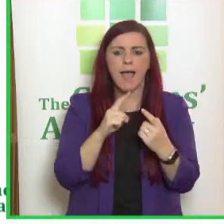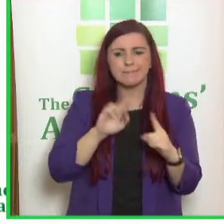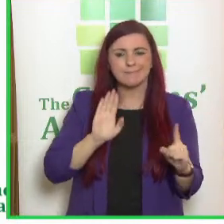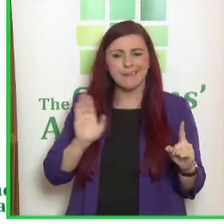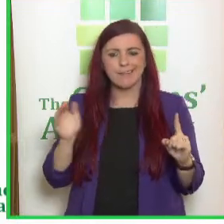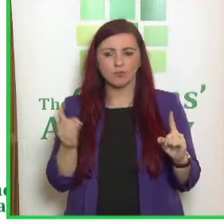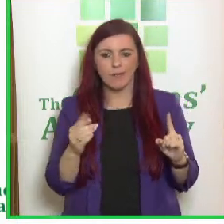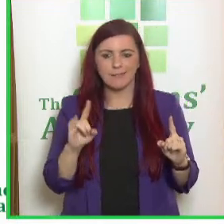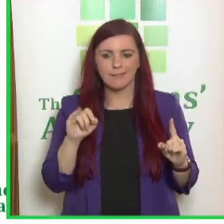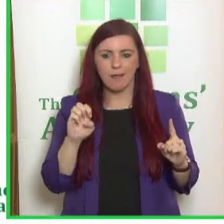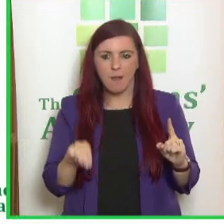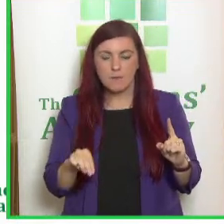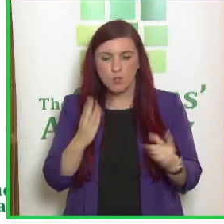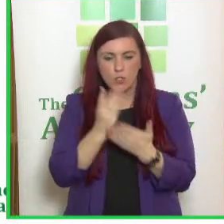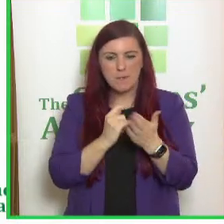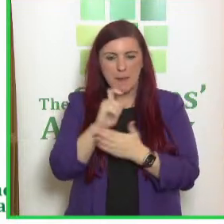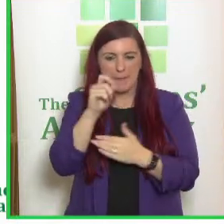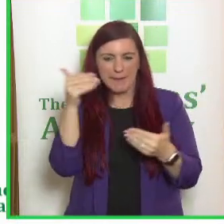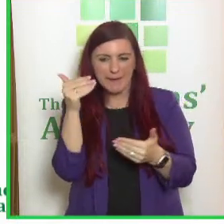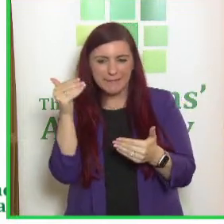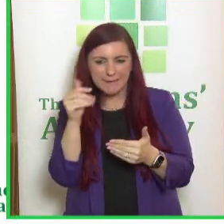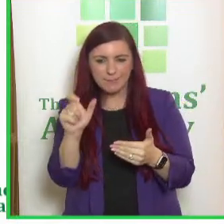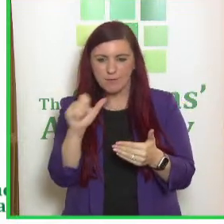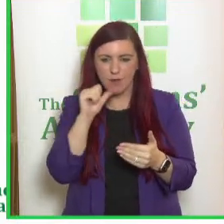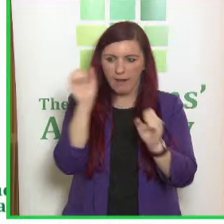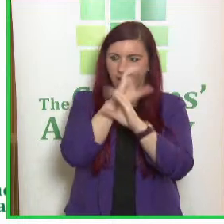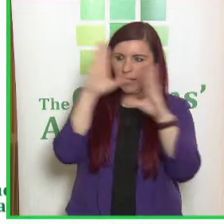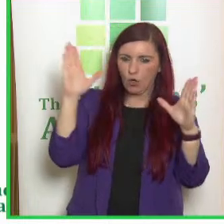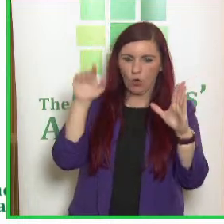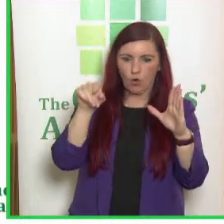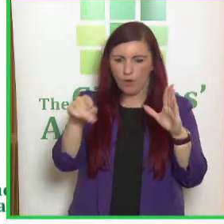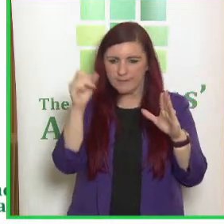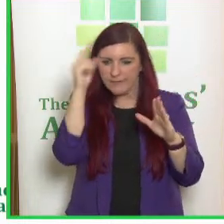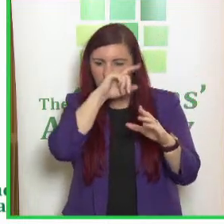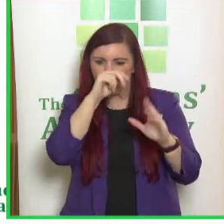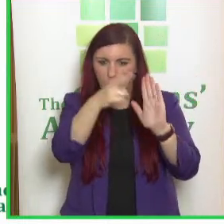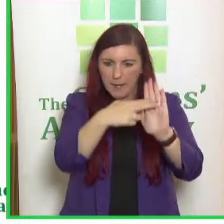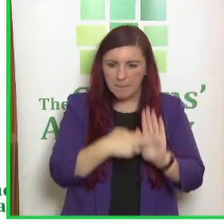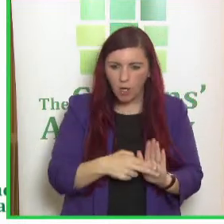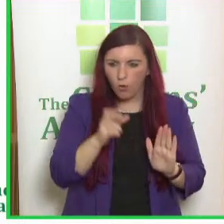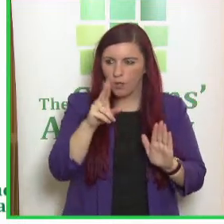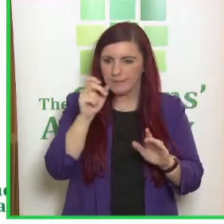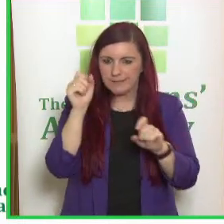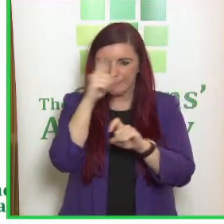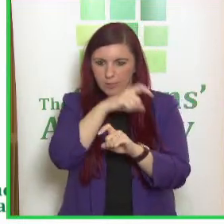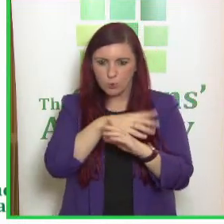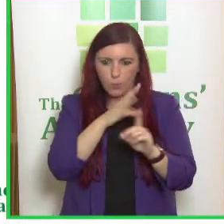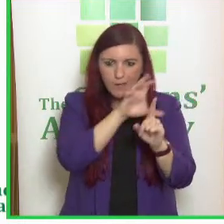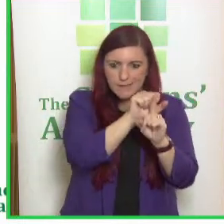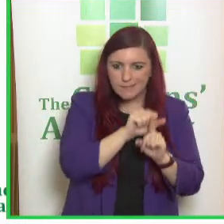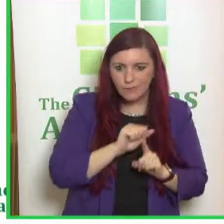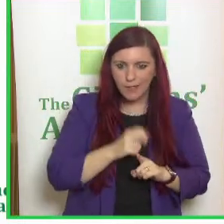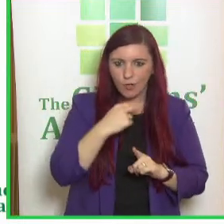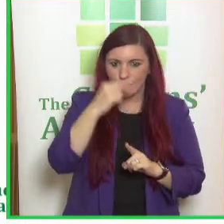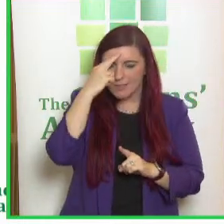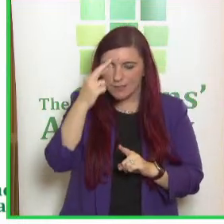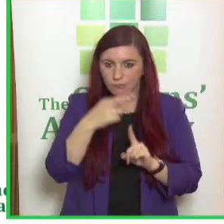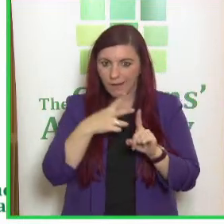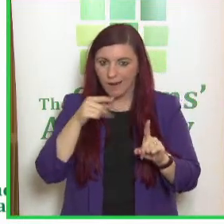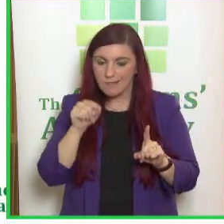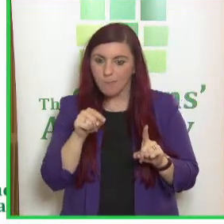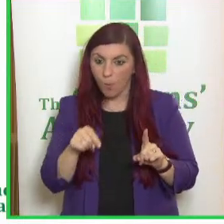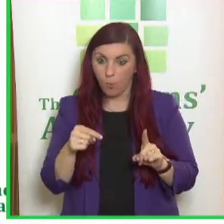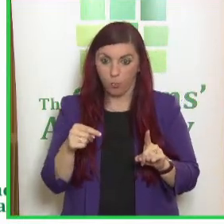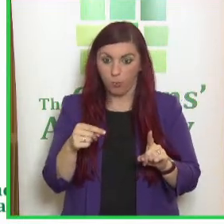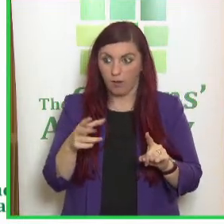which are sometimes hidden harms, less difficult or less easy to identify and understand and recognise. But we heard